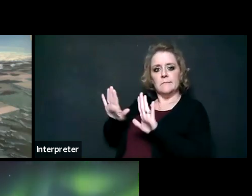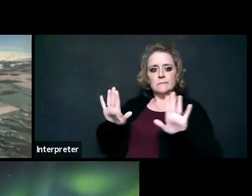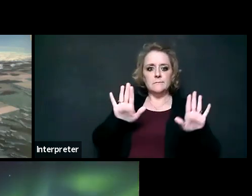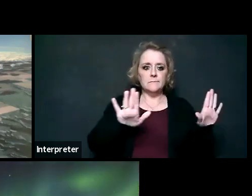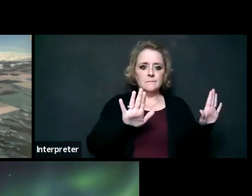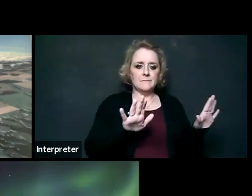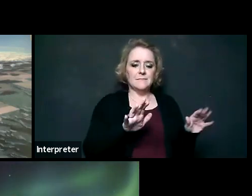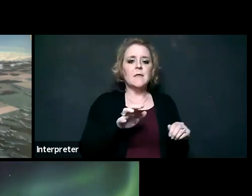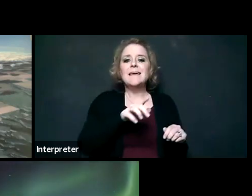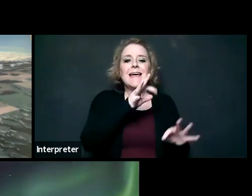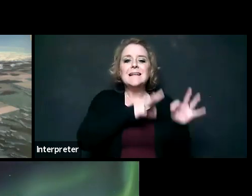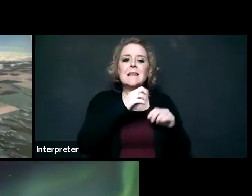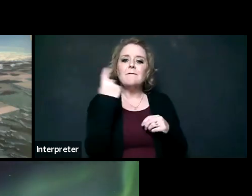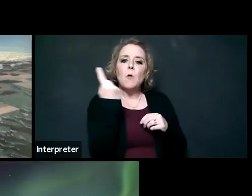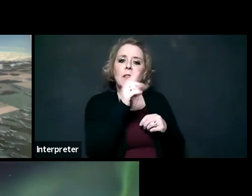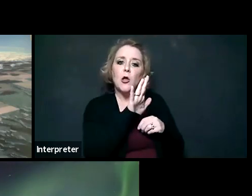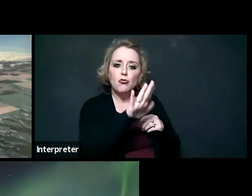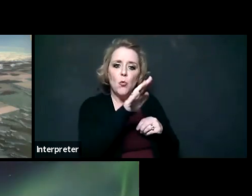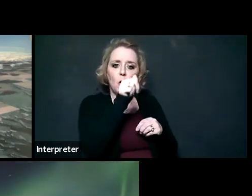that you move in?